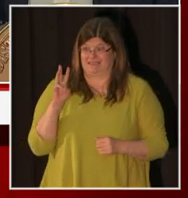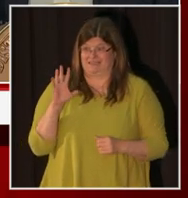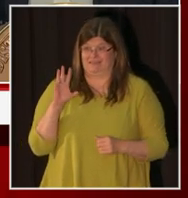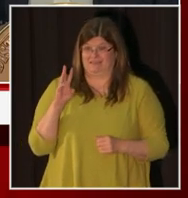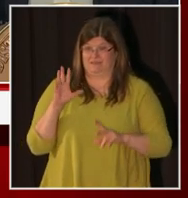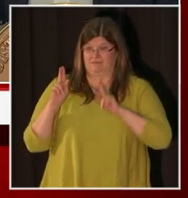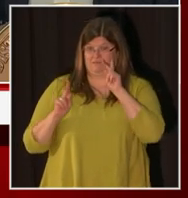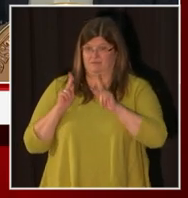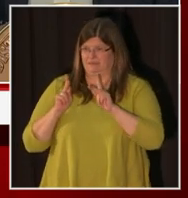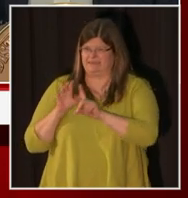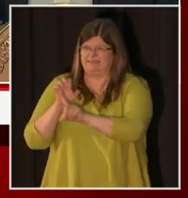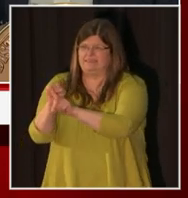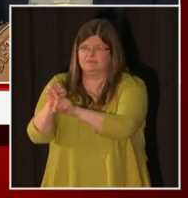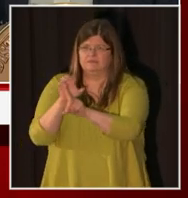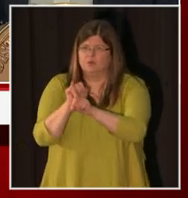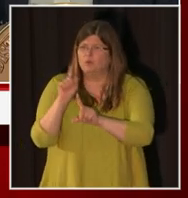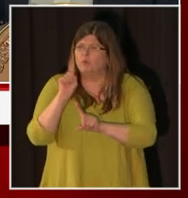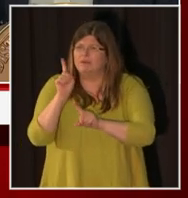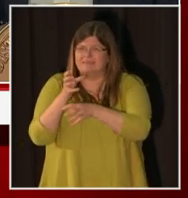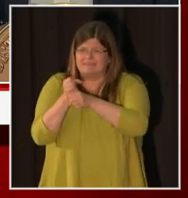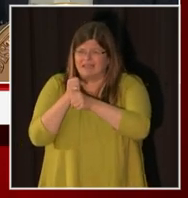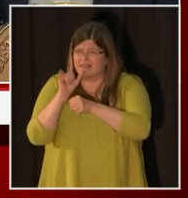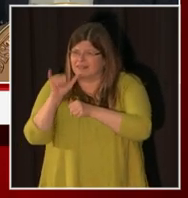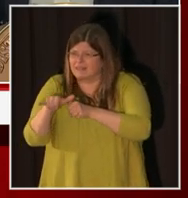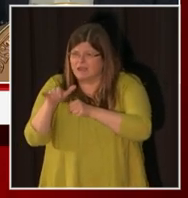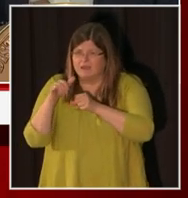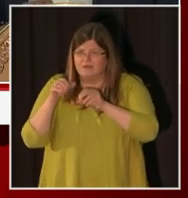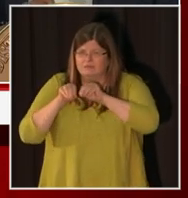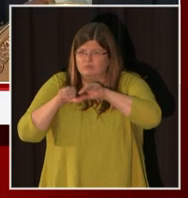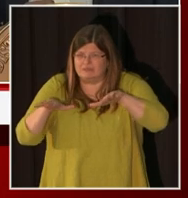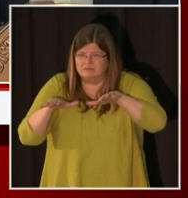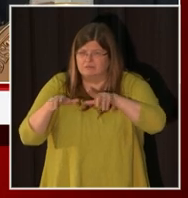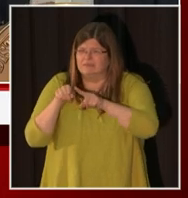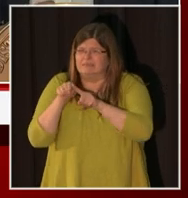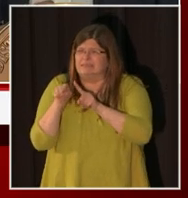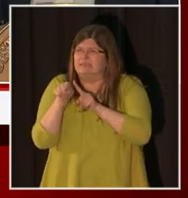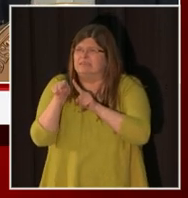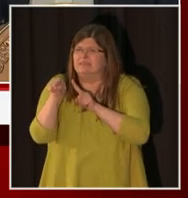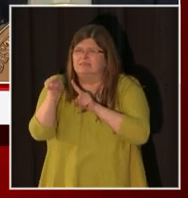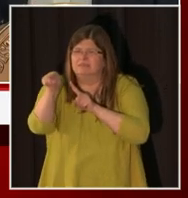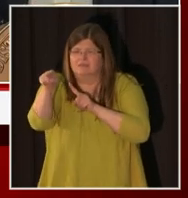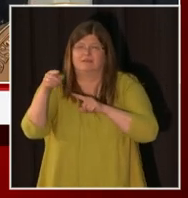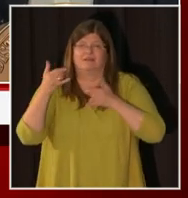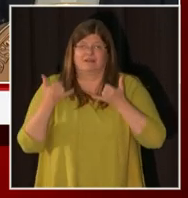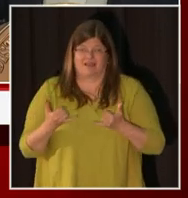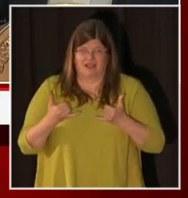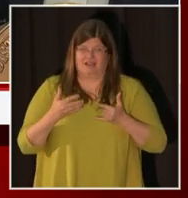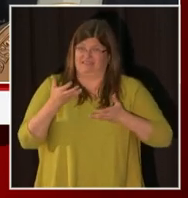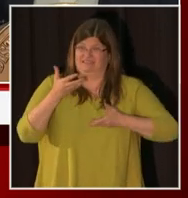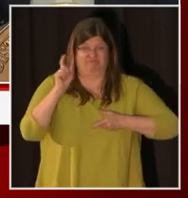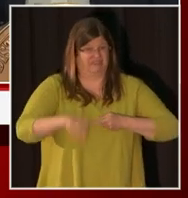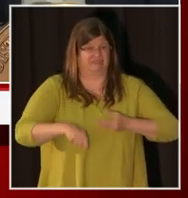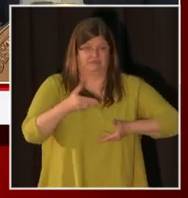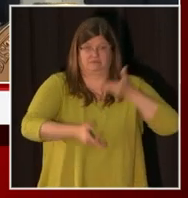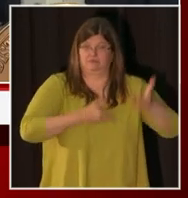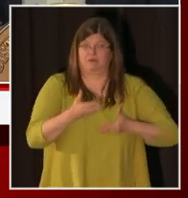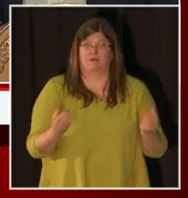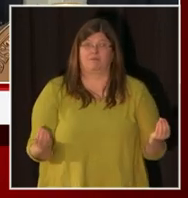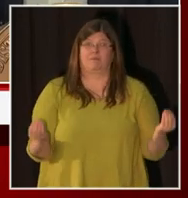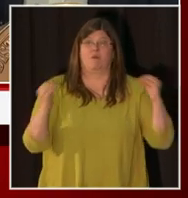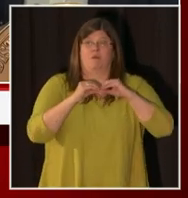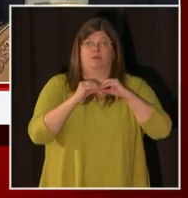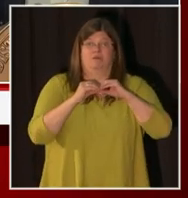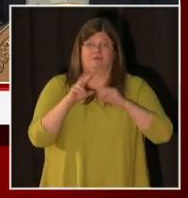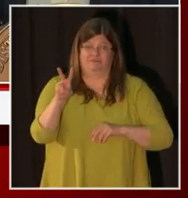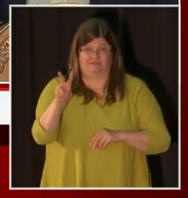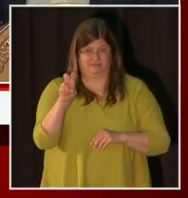of building that team to over 200 contact tracers. And in the